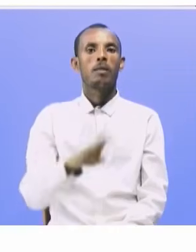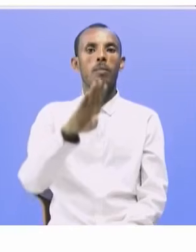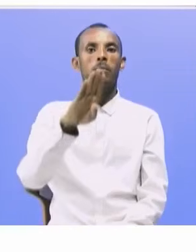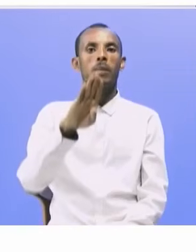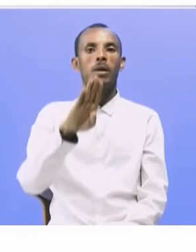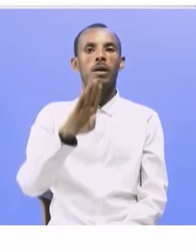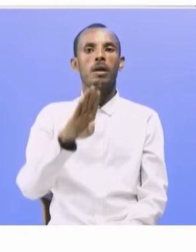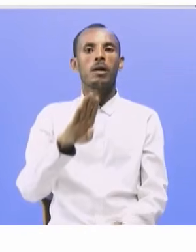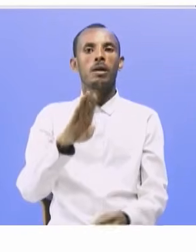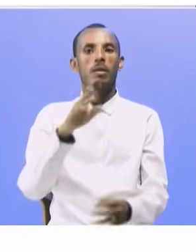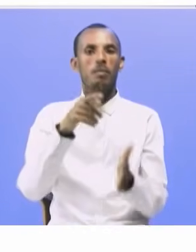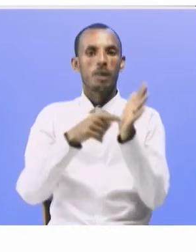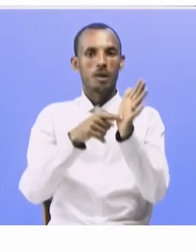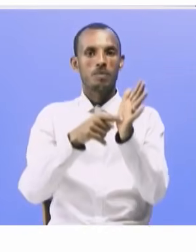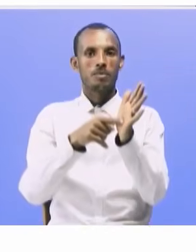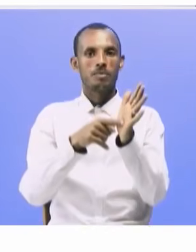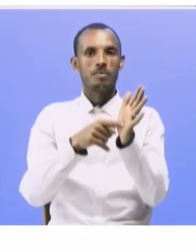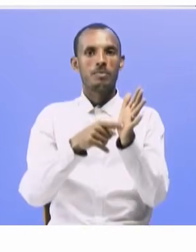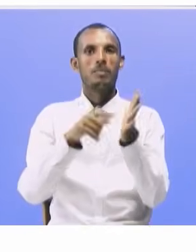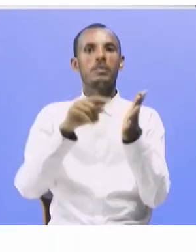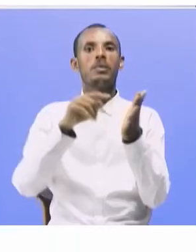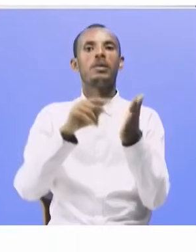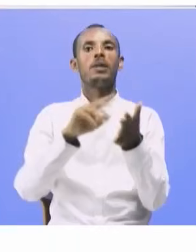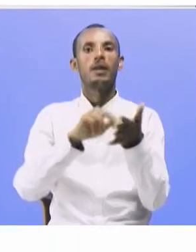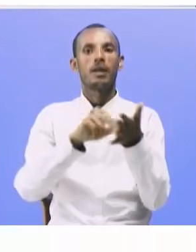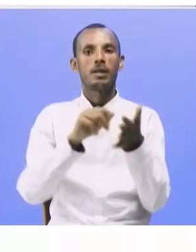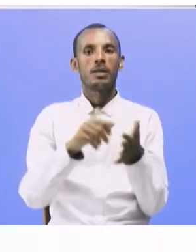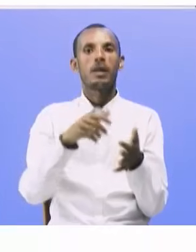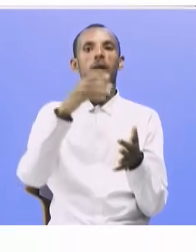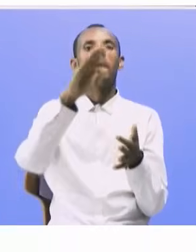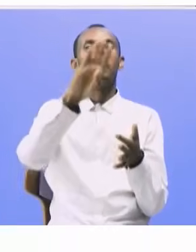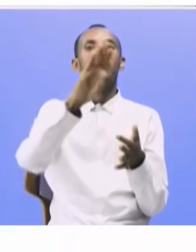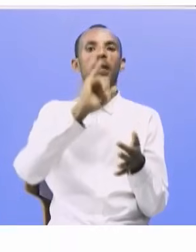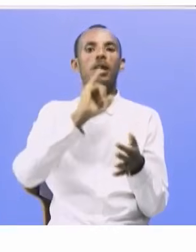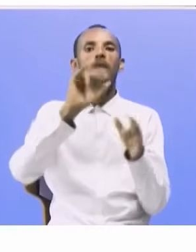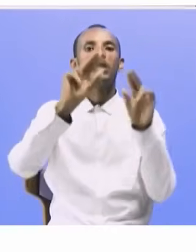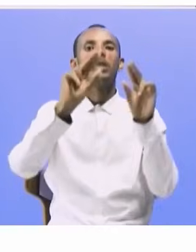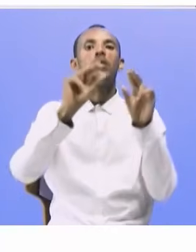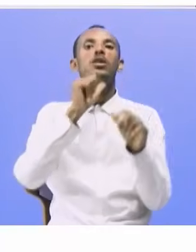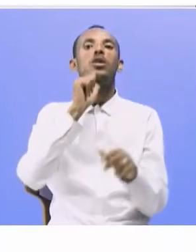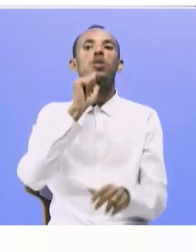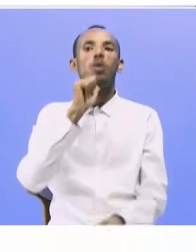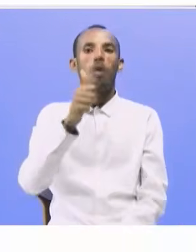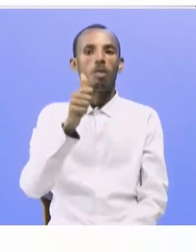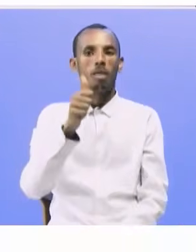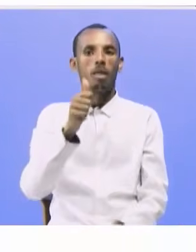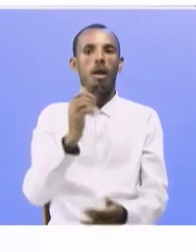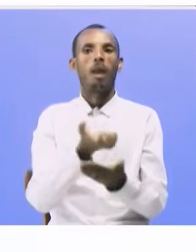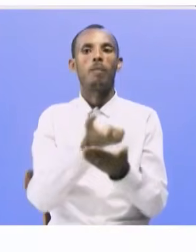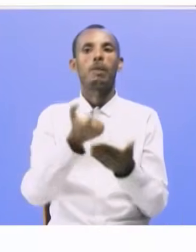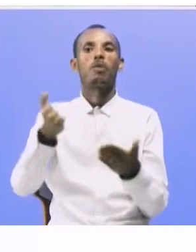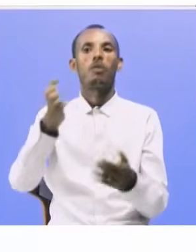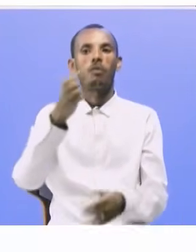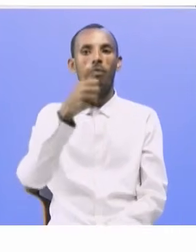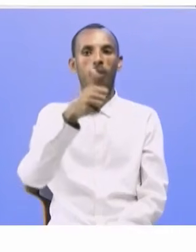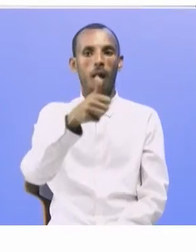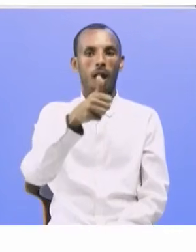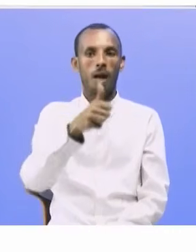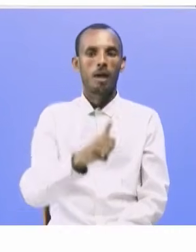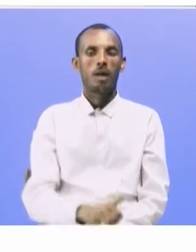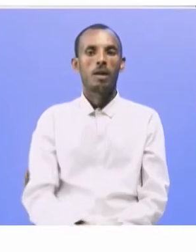this symbol is read as B is not an element of A. This